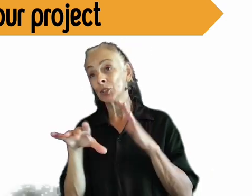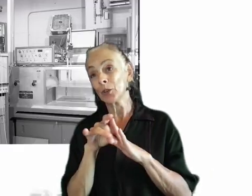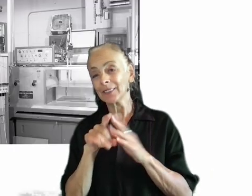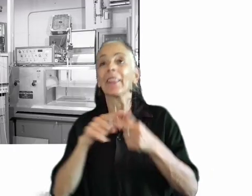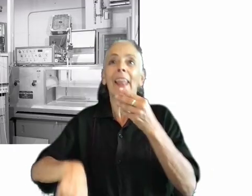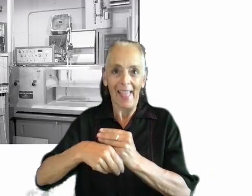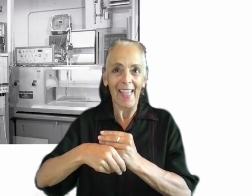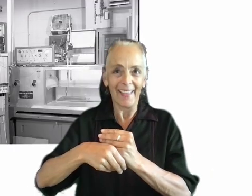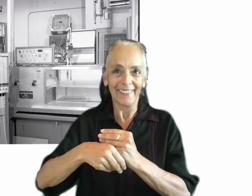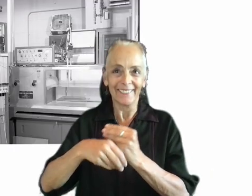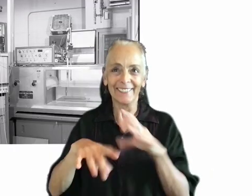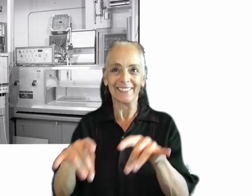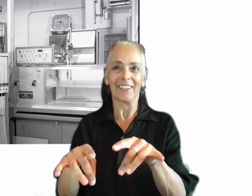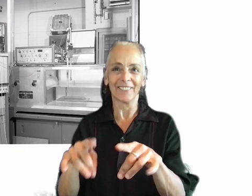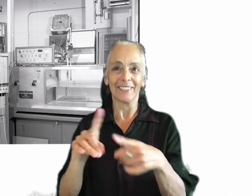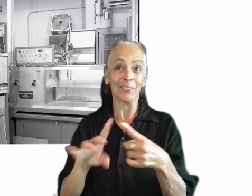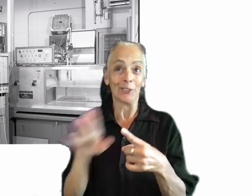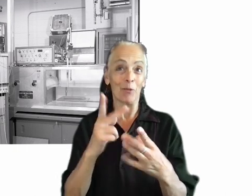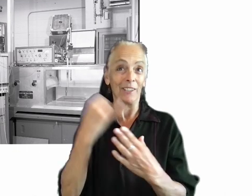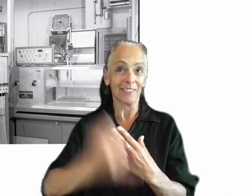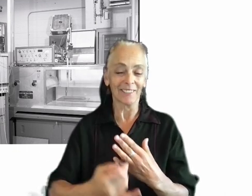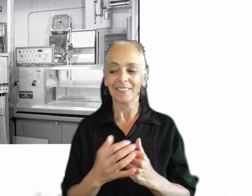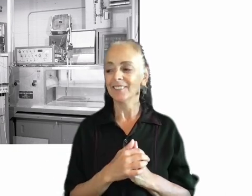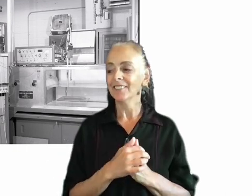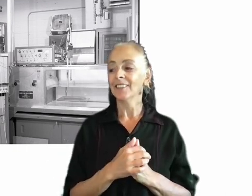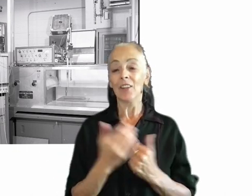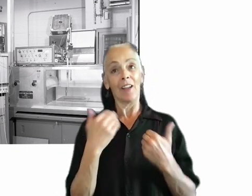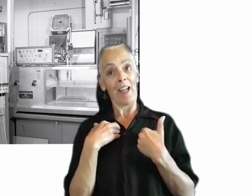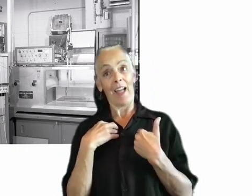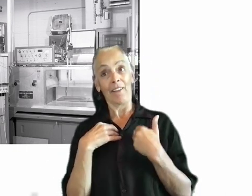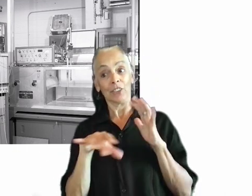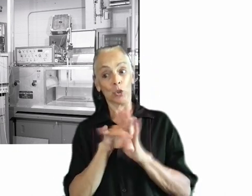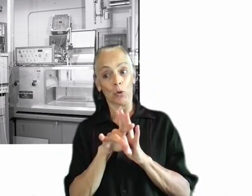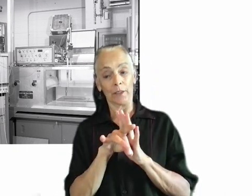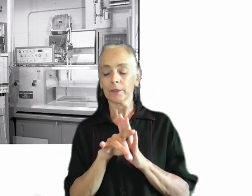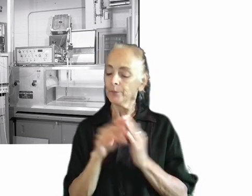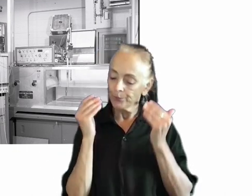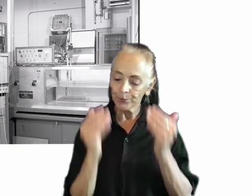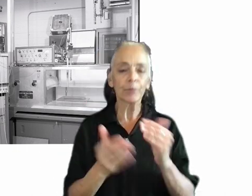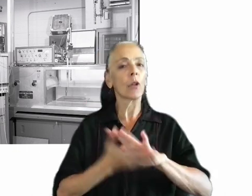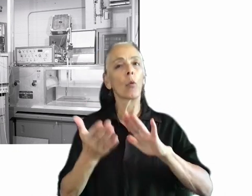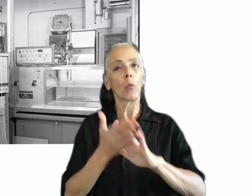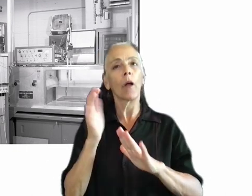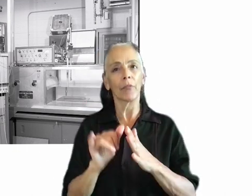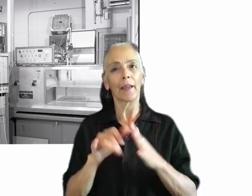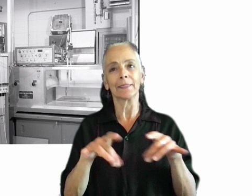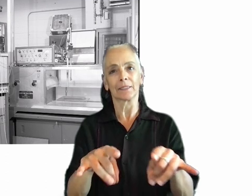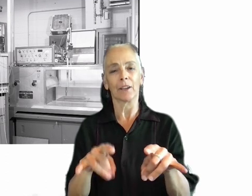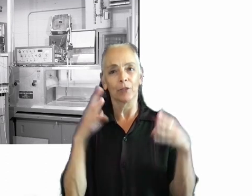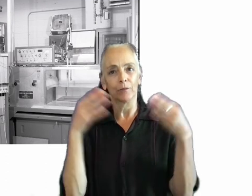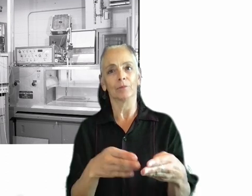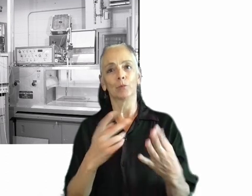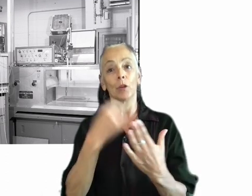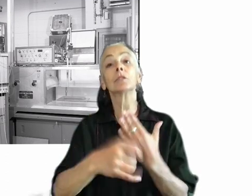project so when you have a choice run the discovery oriented project for example you might have a